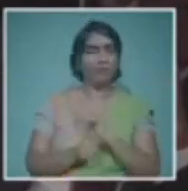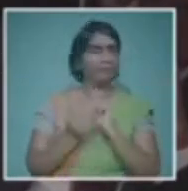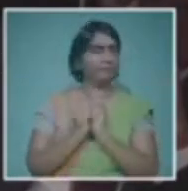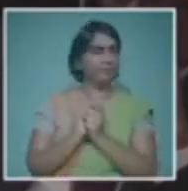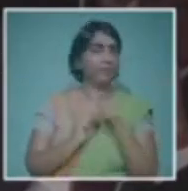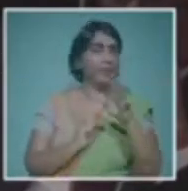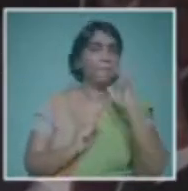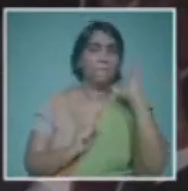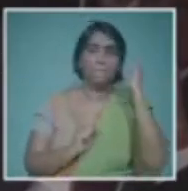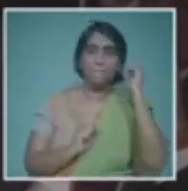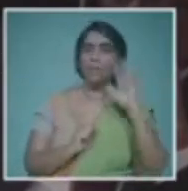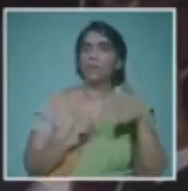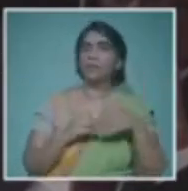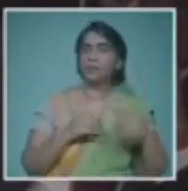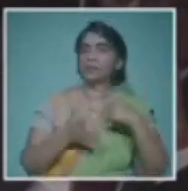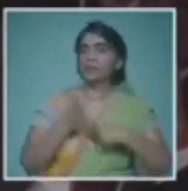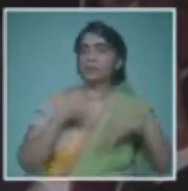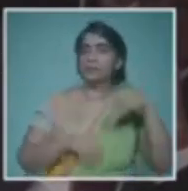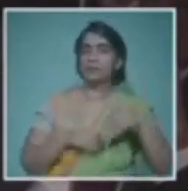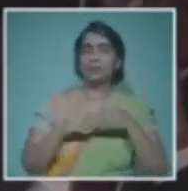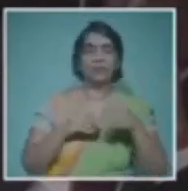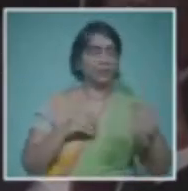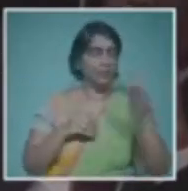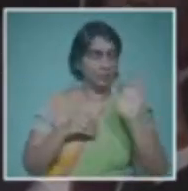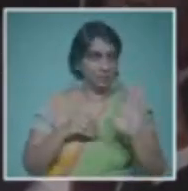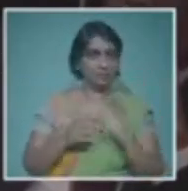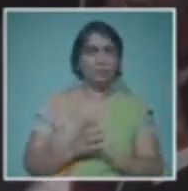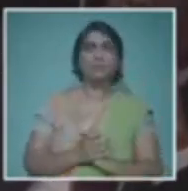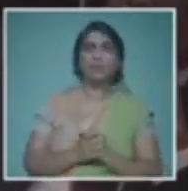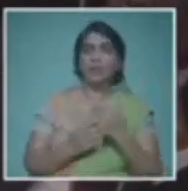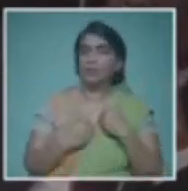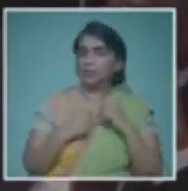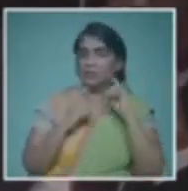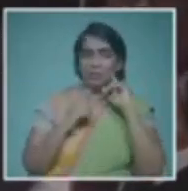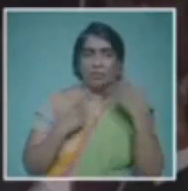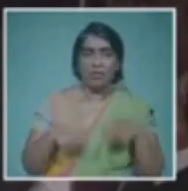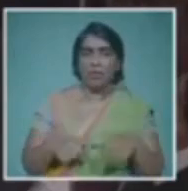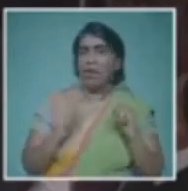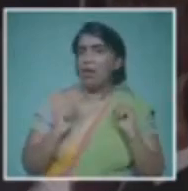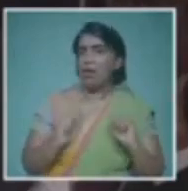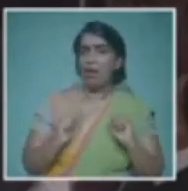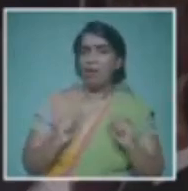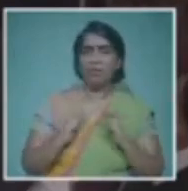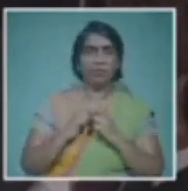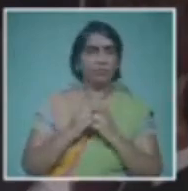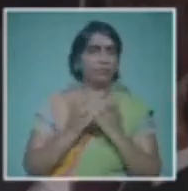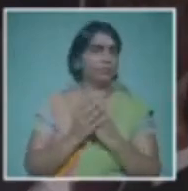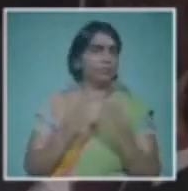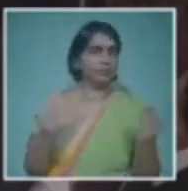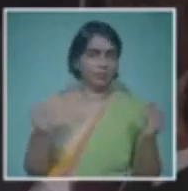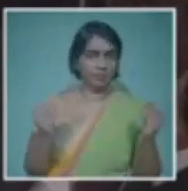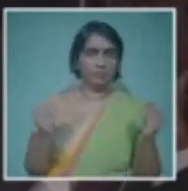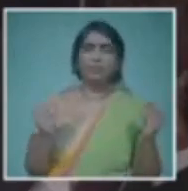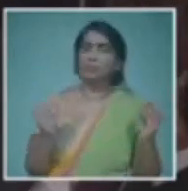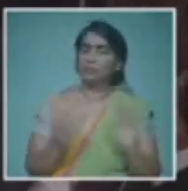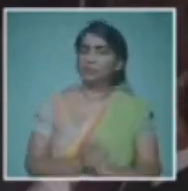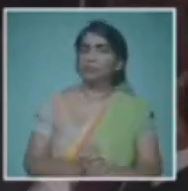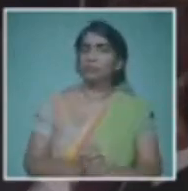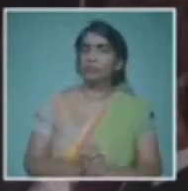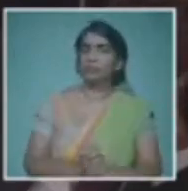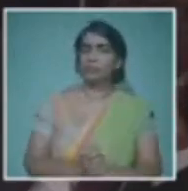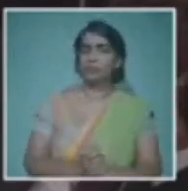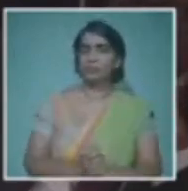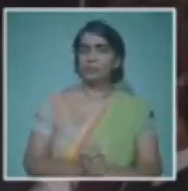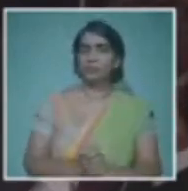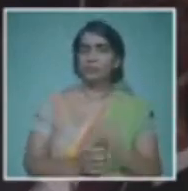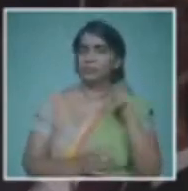know how to resolve this. So there has to be agreement even on that. How to resolve? You say, but you never sign. You